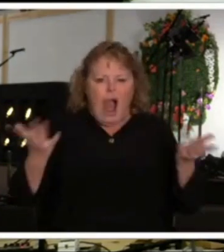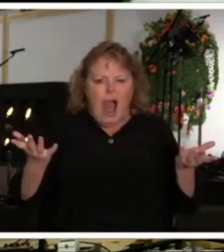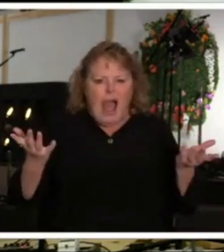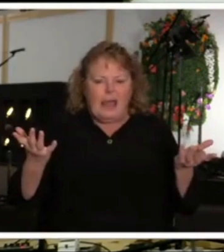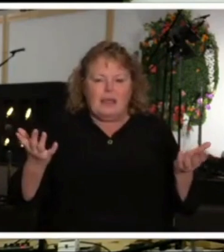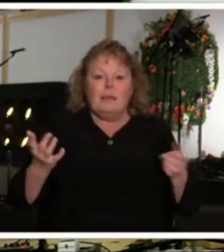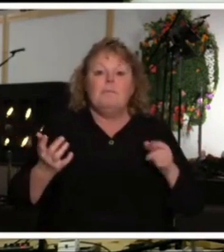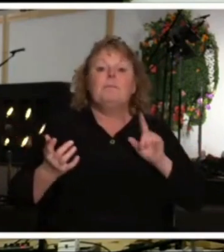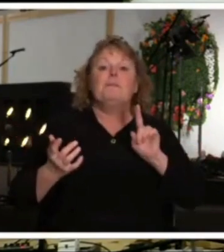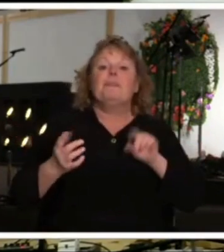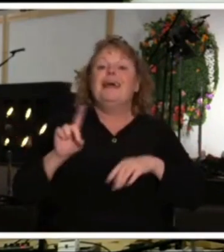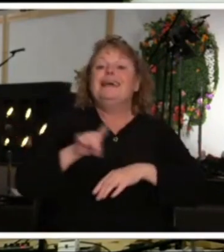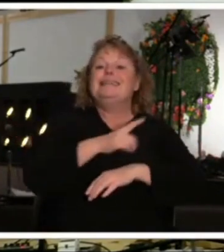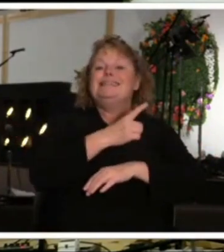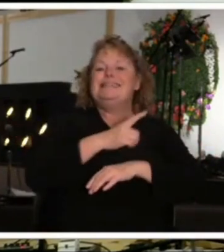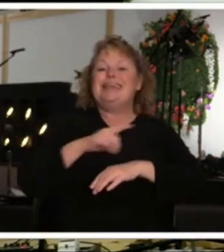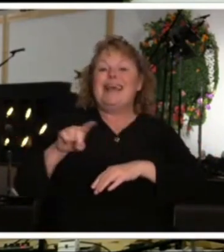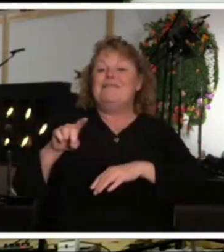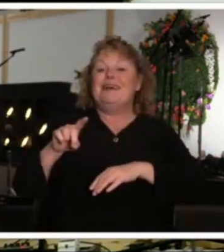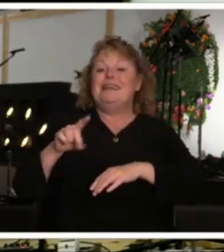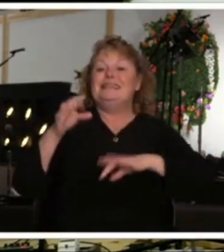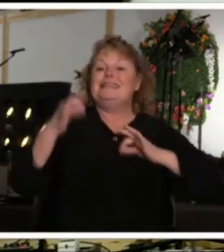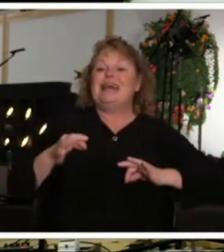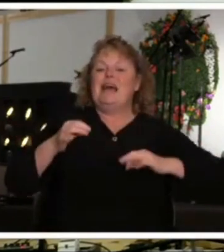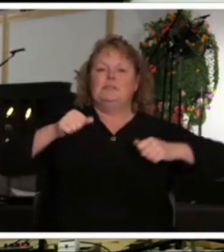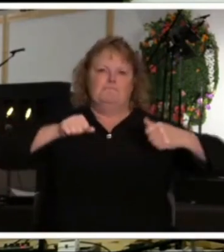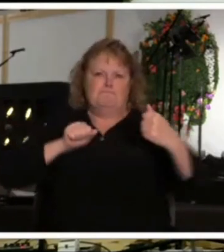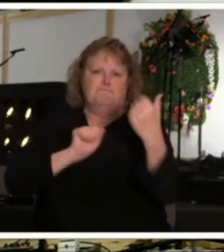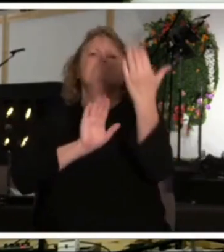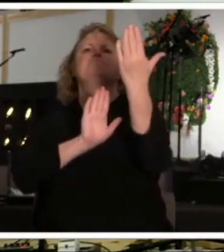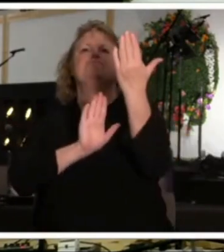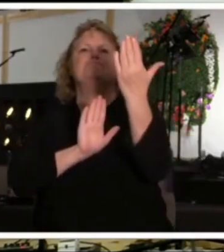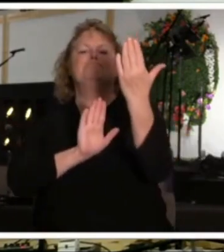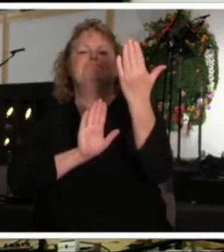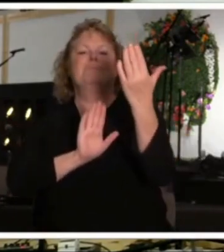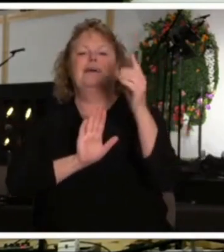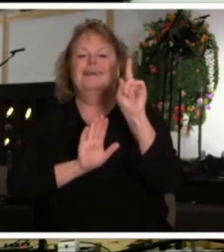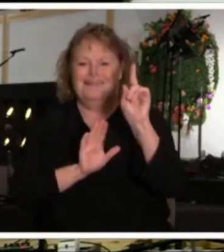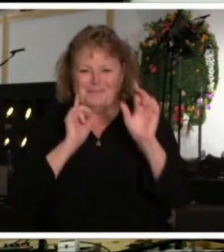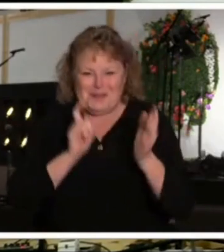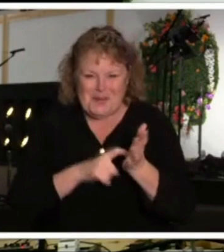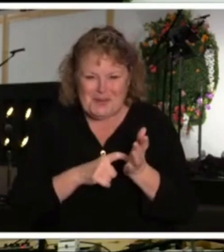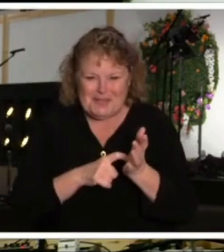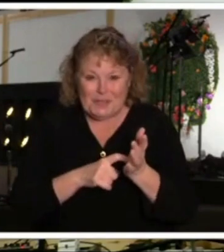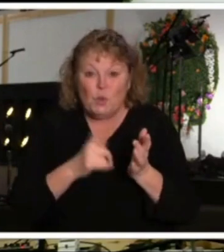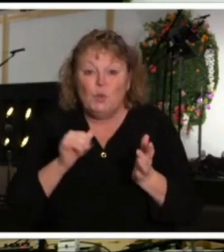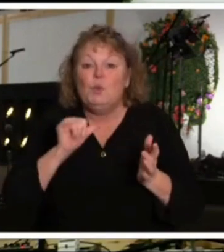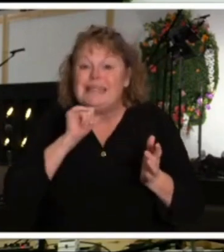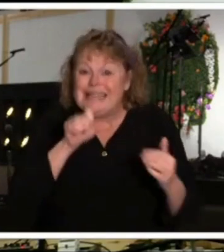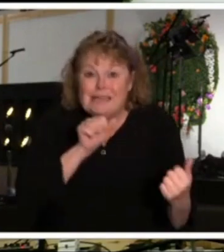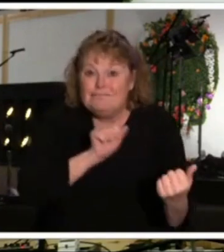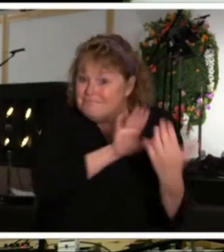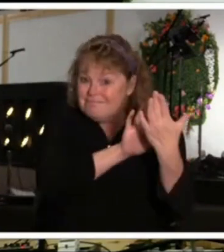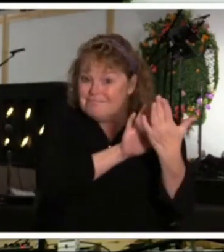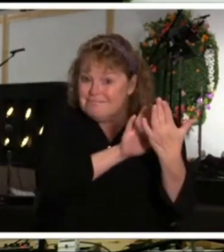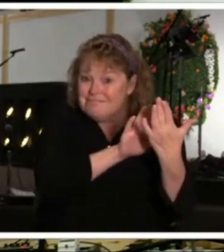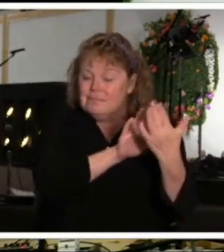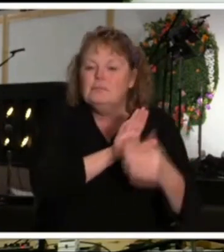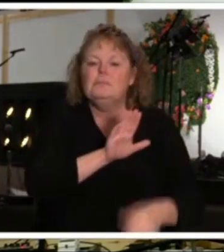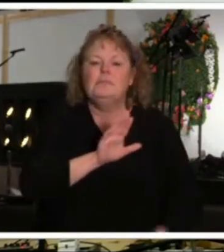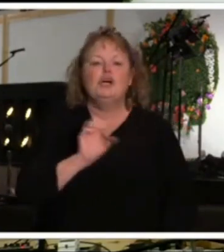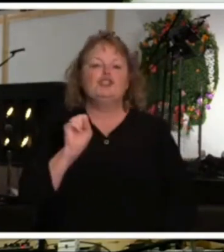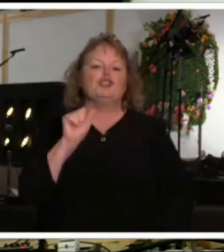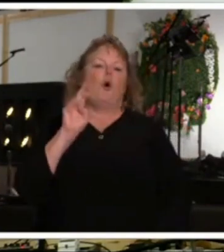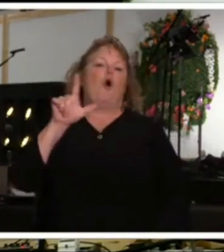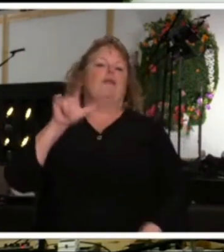David decides to stand up. But I want you to notice something. Who didn't stand up? Saul, who was